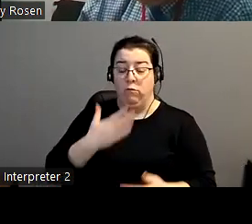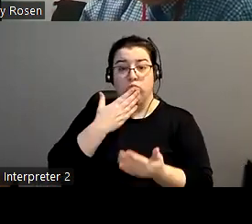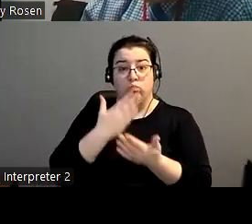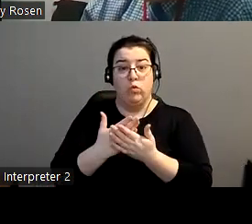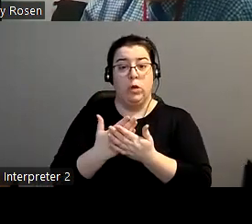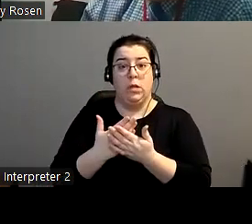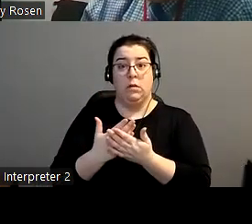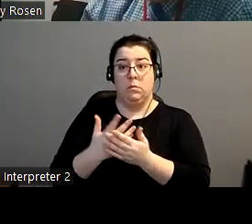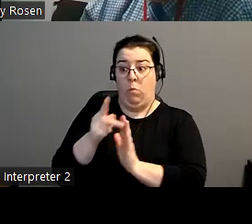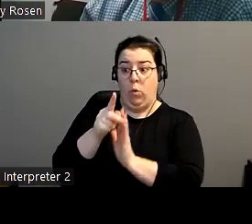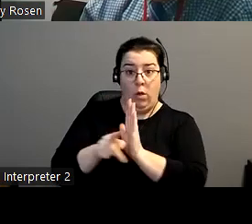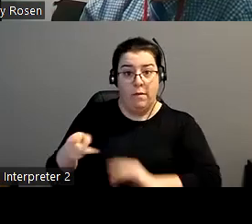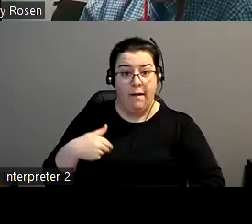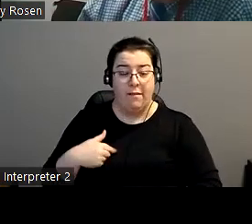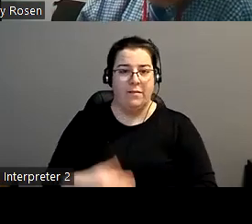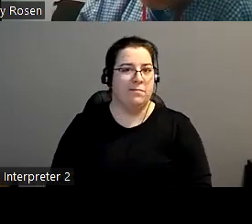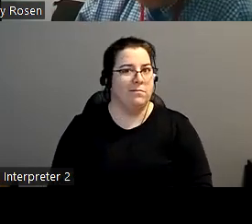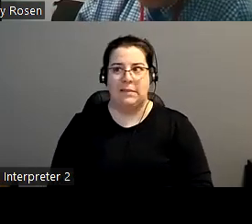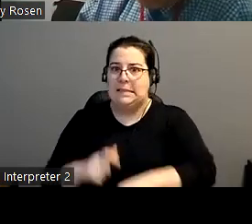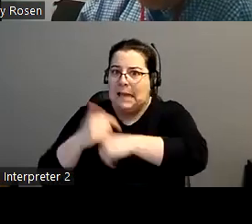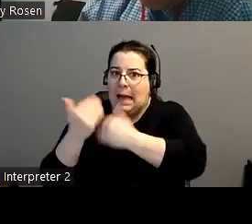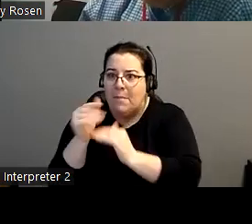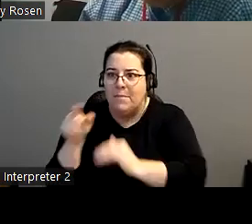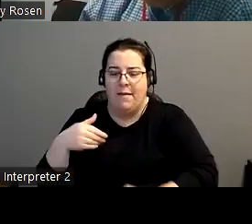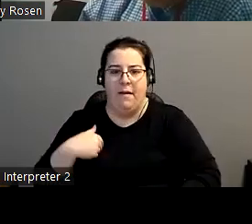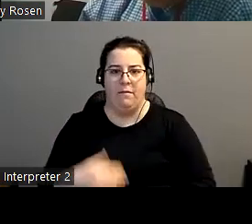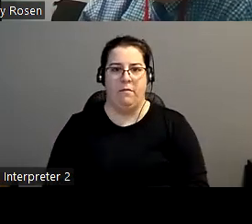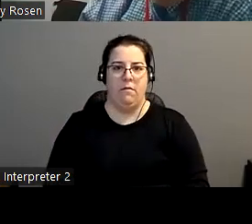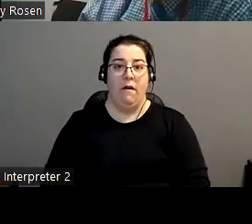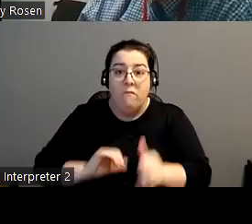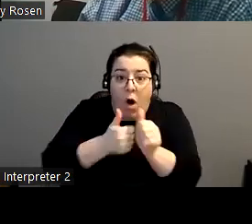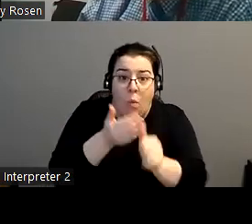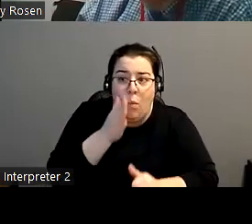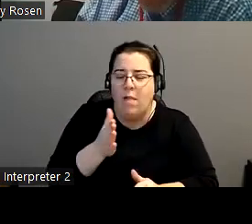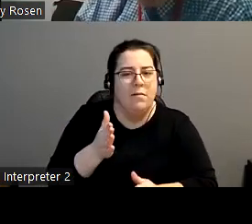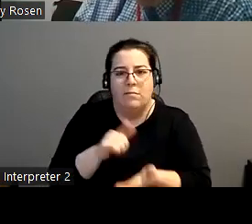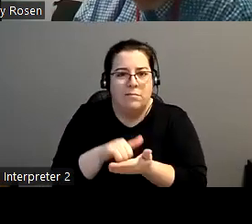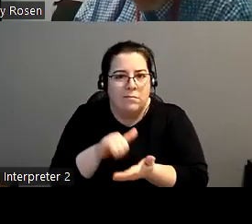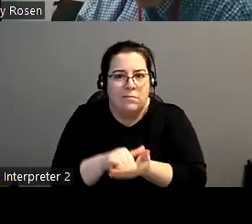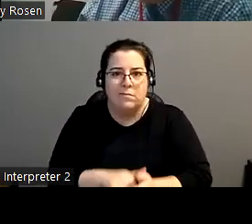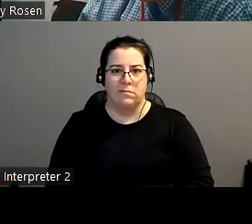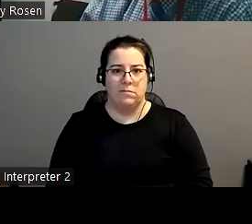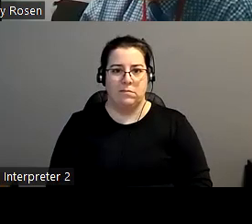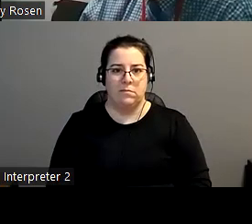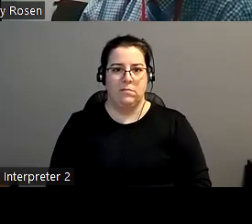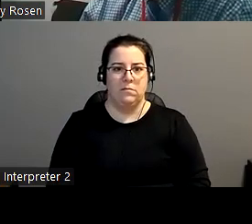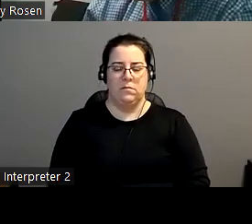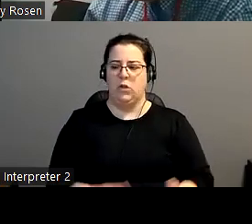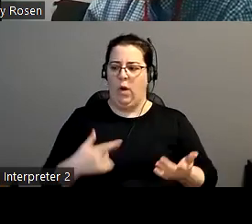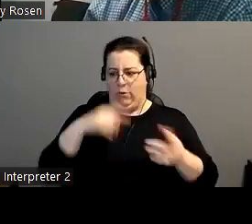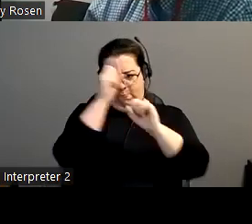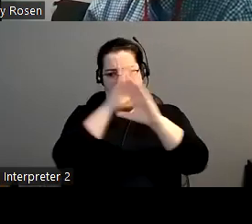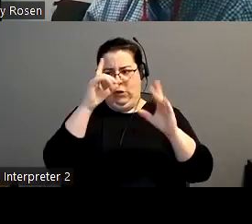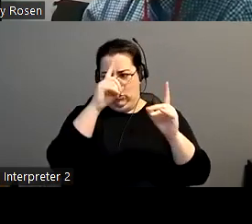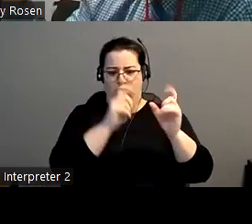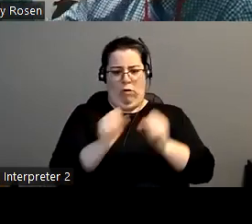time limitations. They don't get any follow-up. What about strategies for improvement? And these are things that you could think